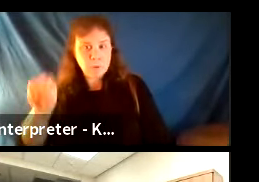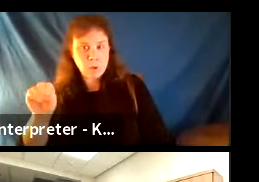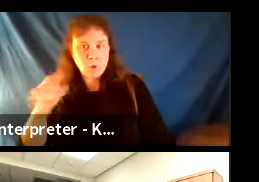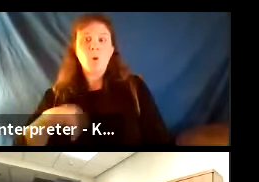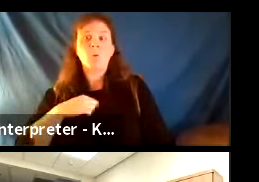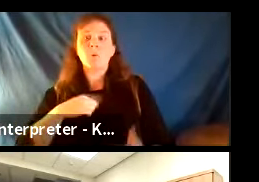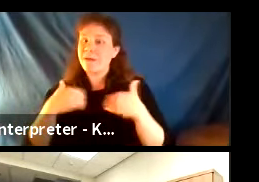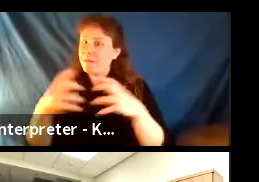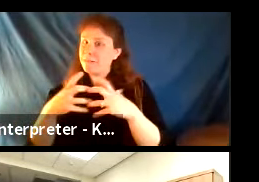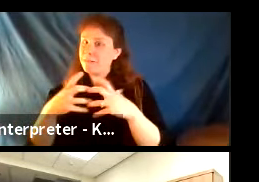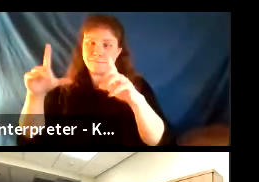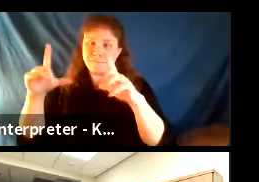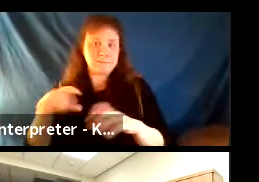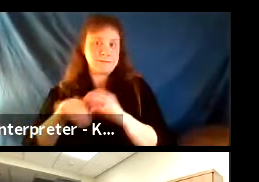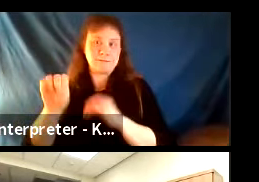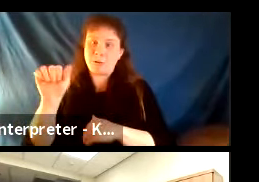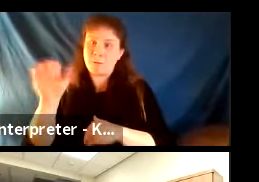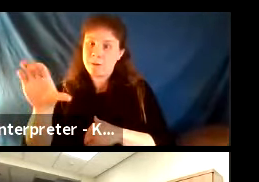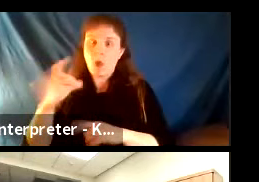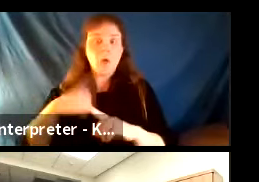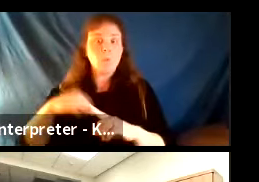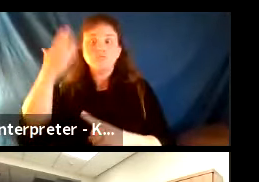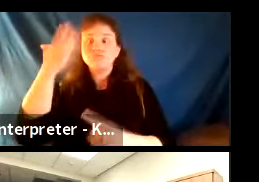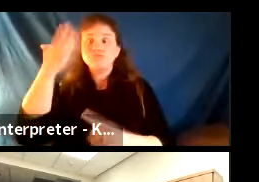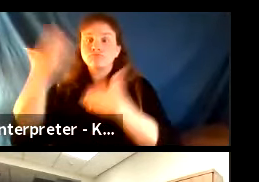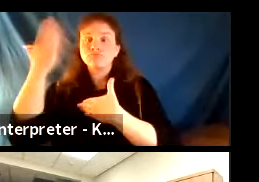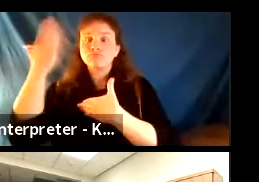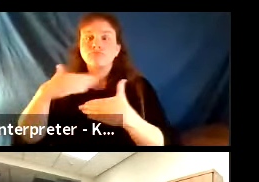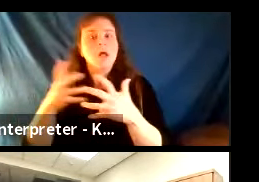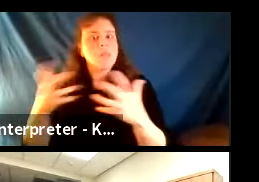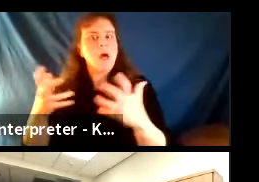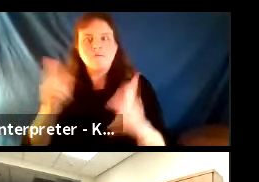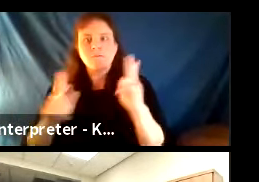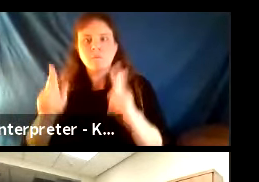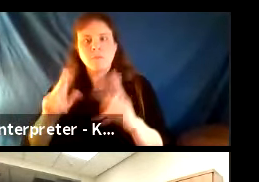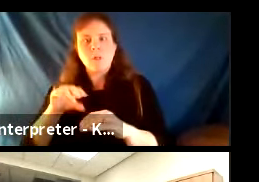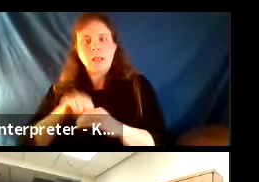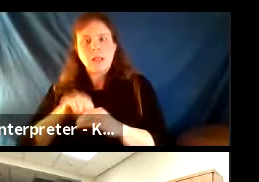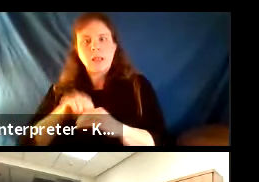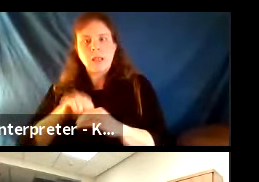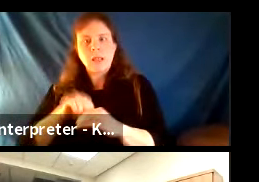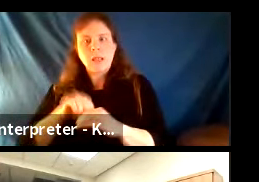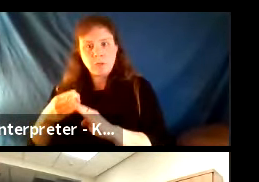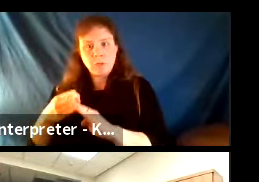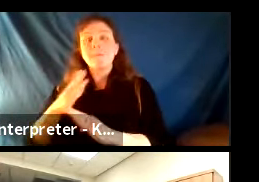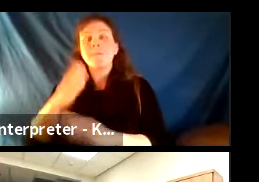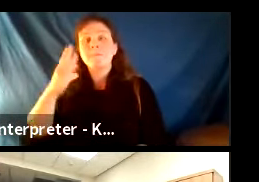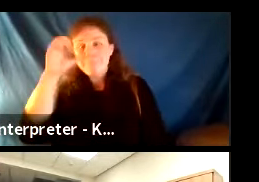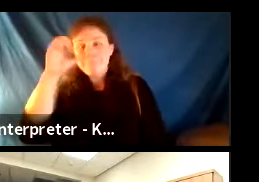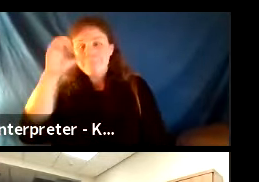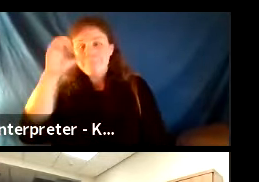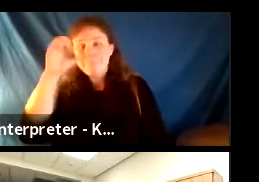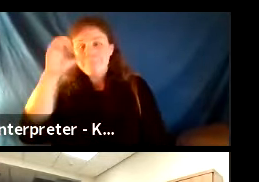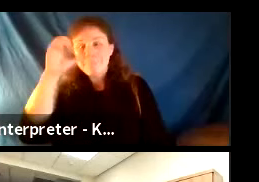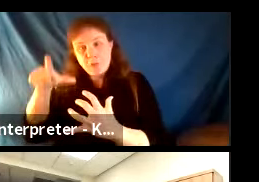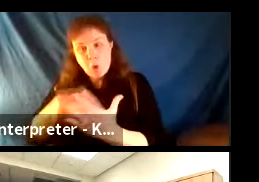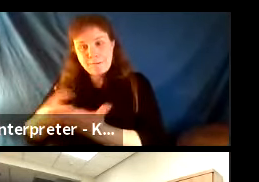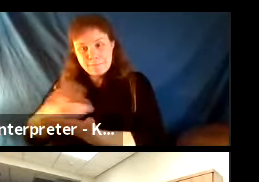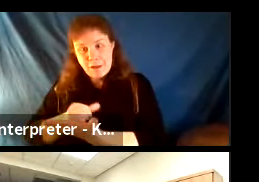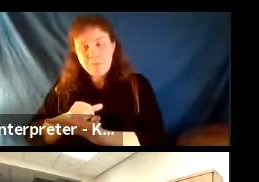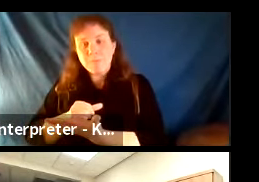missed really large segments of our community, and we missed our low-income community of colors when we did that. And so I'm concerned